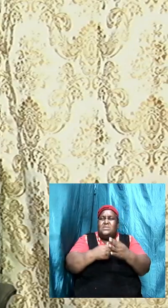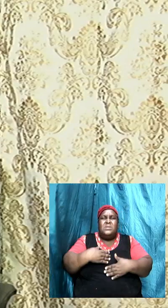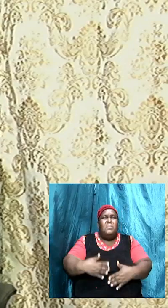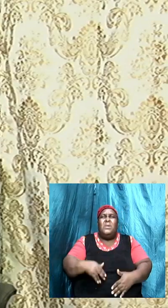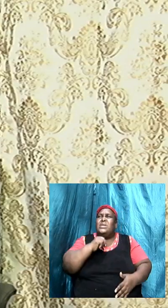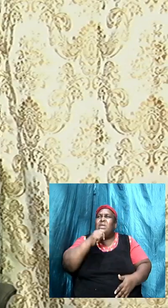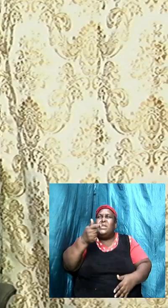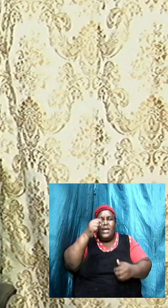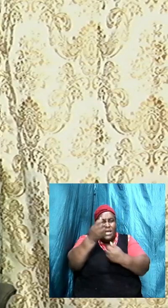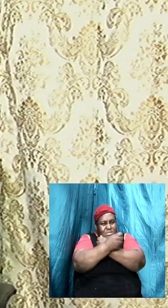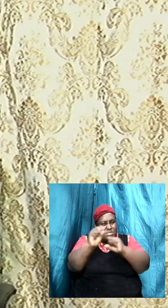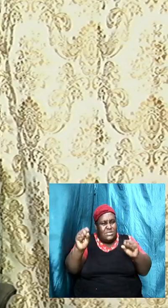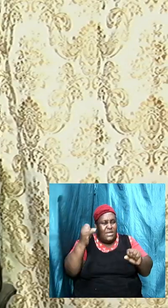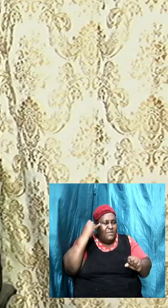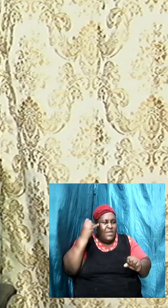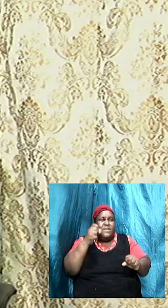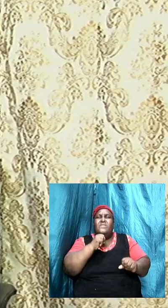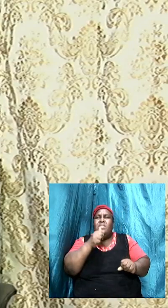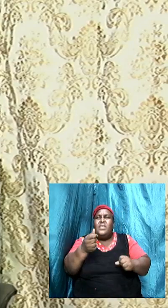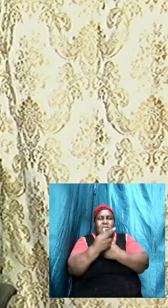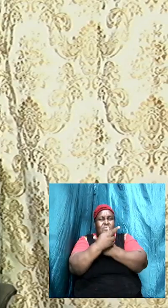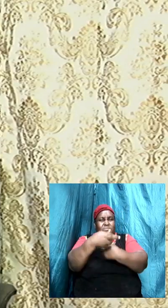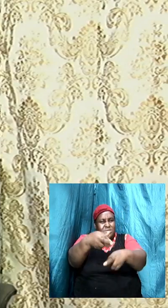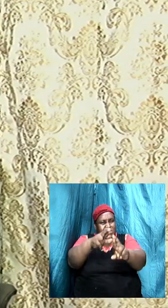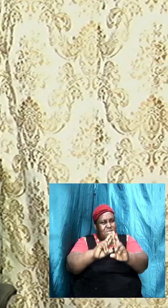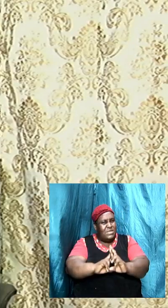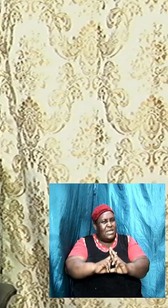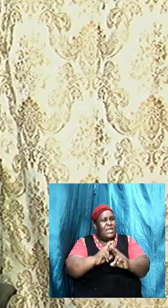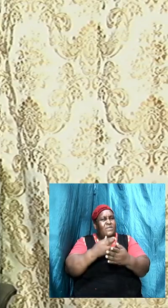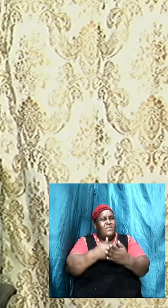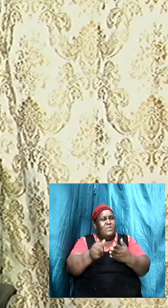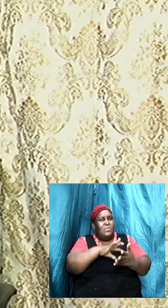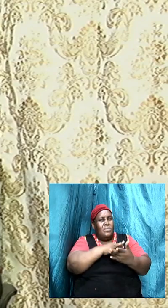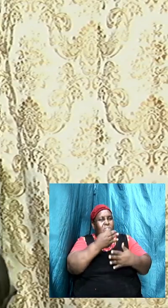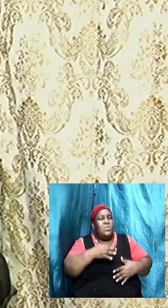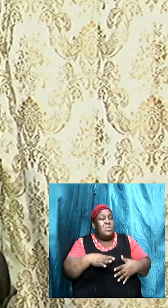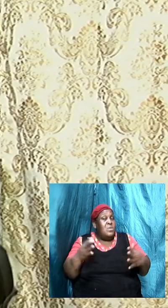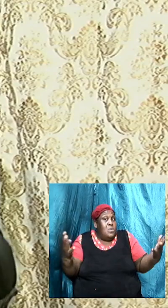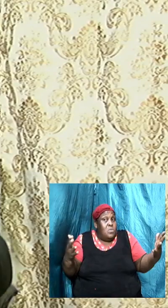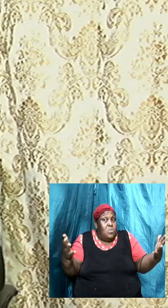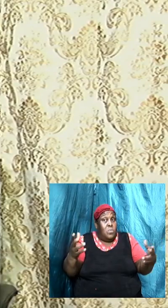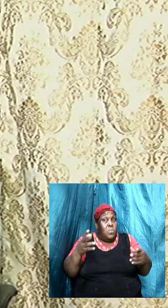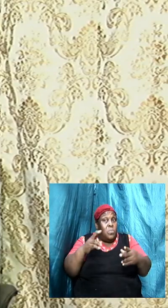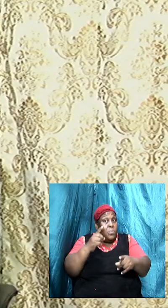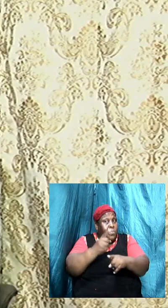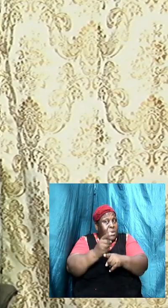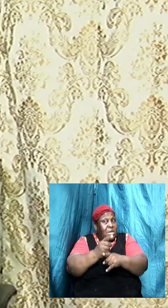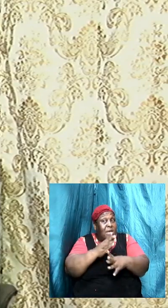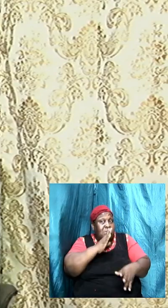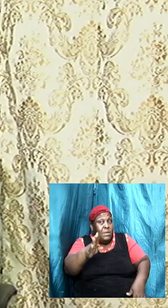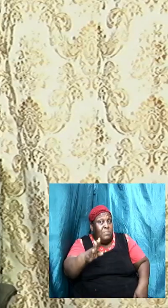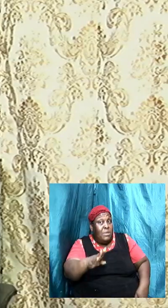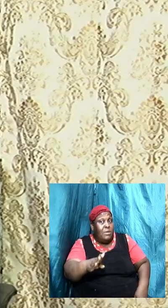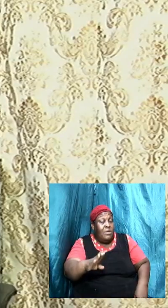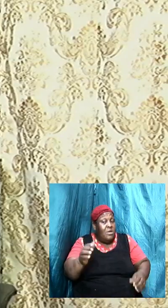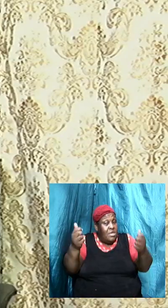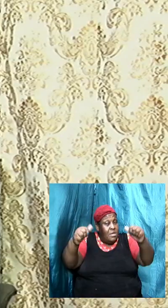if they don't receive the Holy Ghost? What would your answer be? Are you able to give a